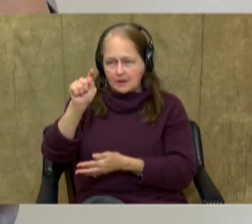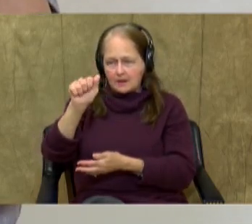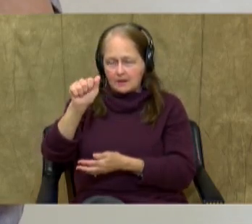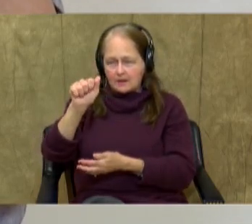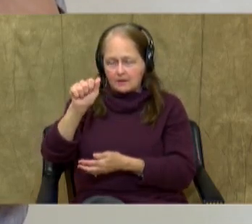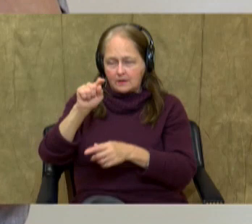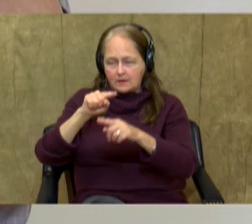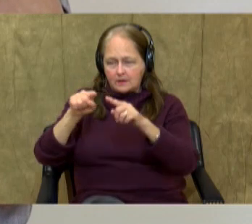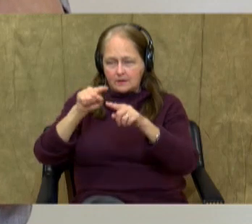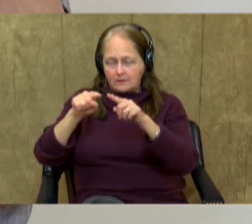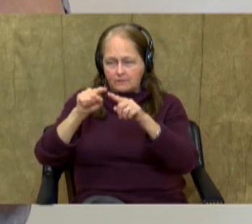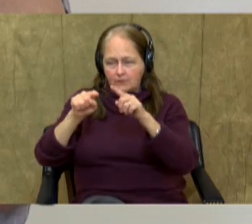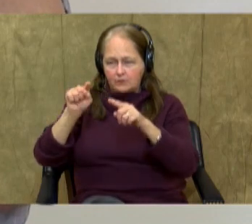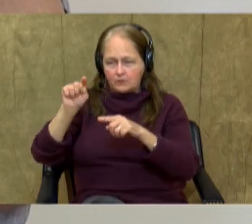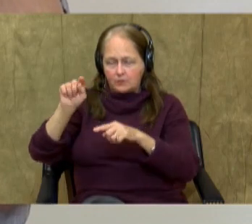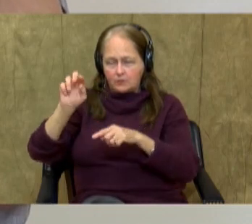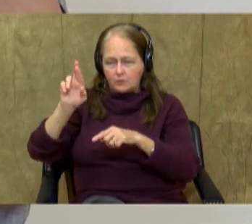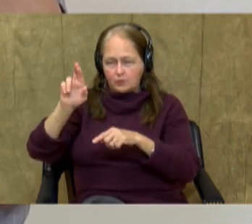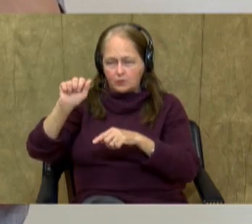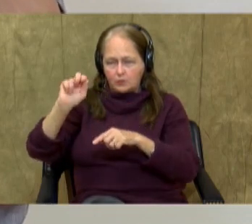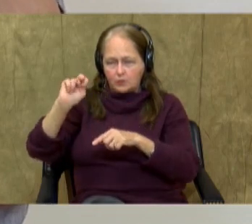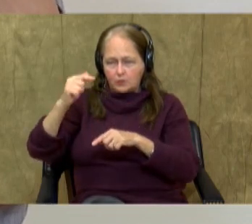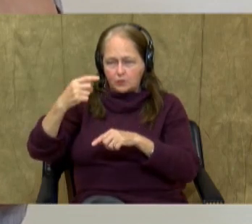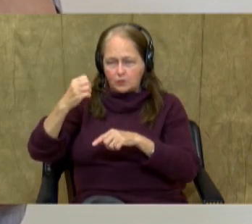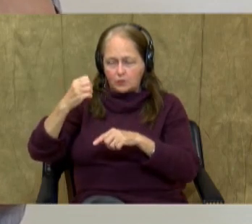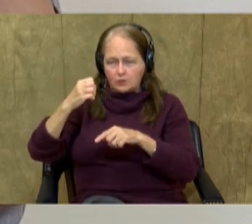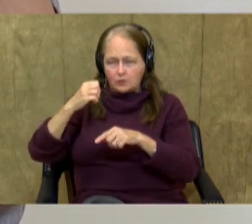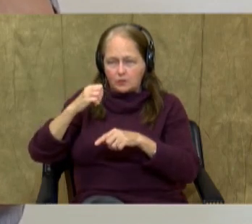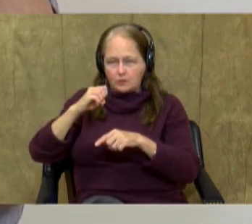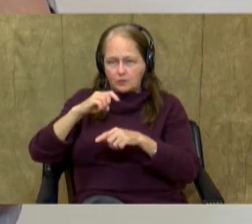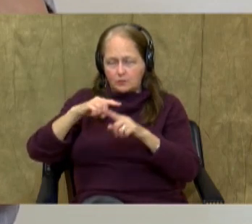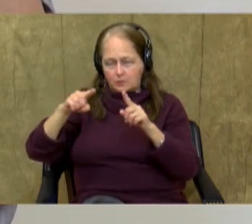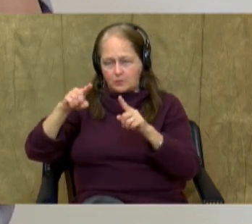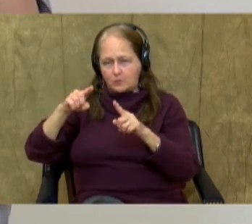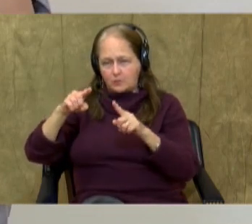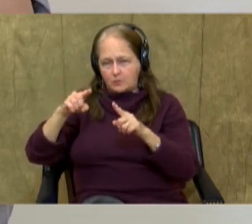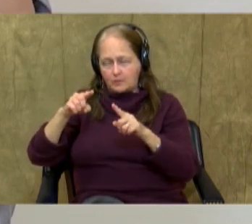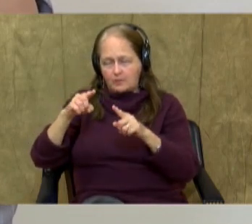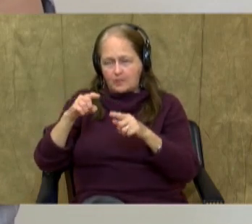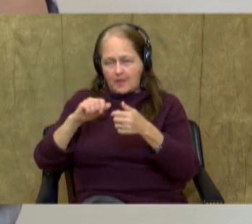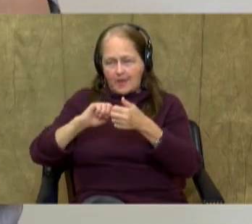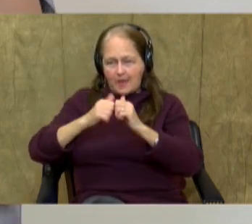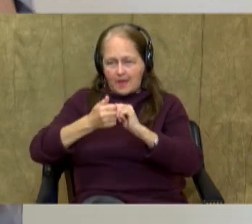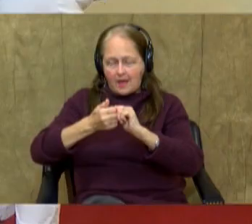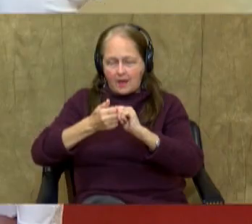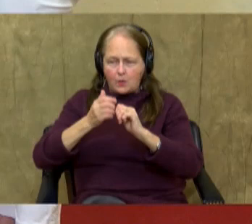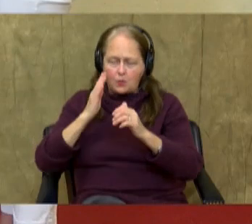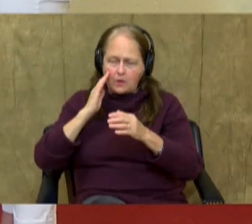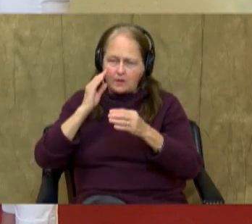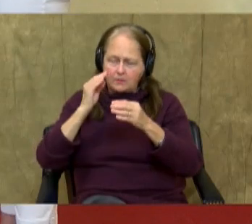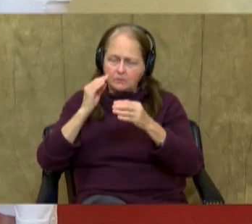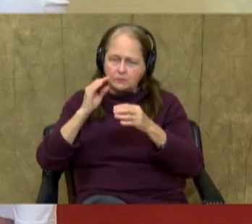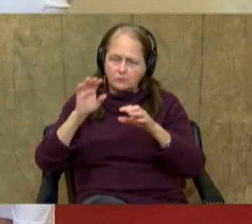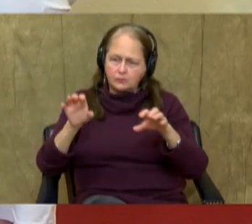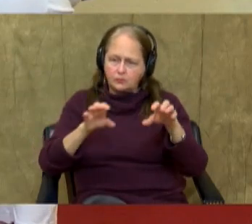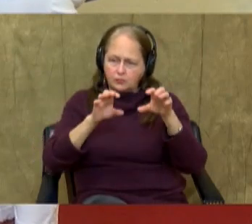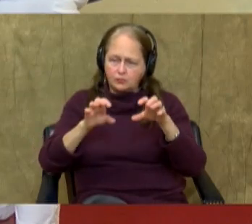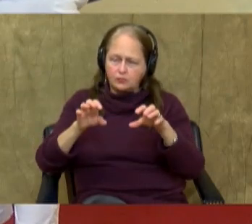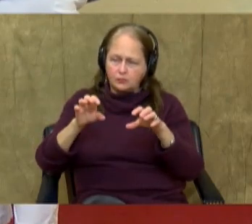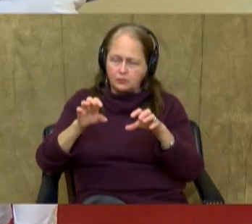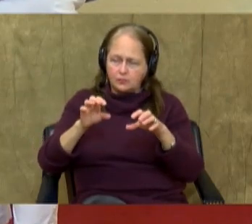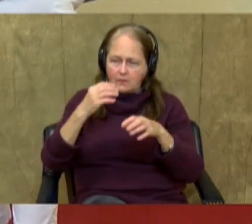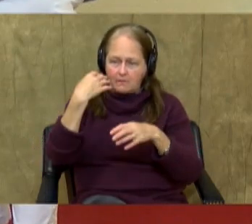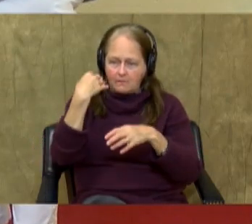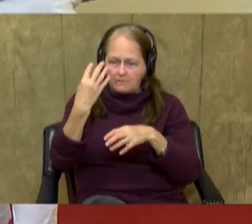ranges, whereas a bar graph shows data for specific number or name. How do we construct a histogram? There